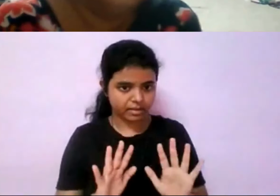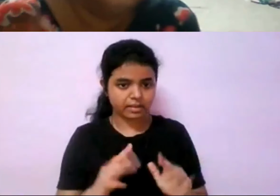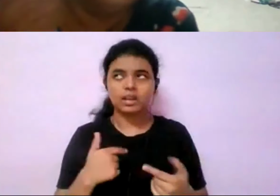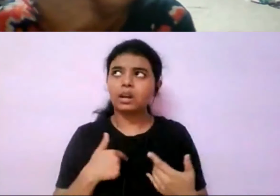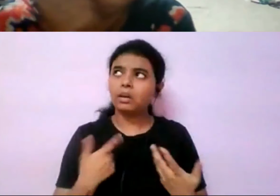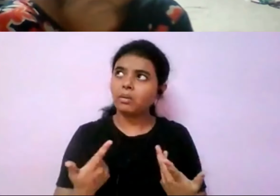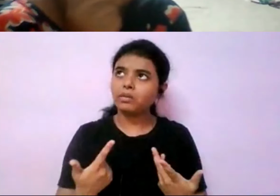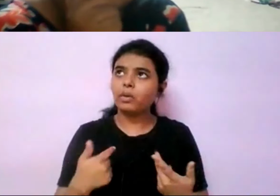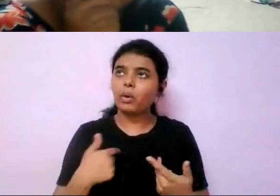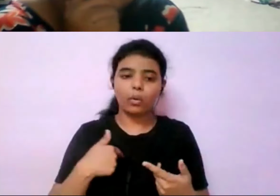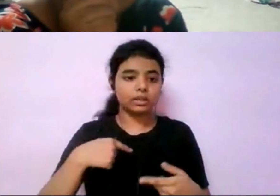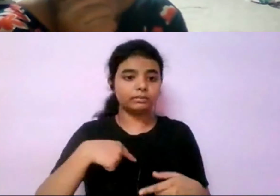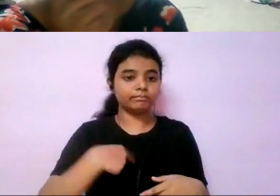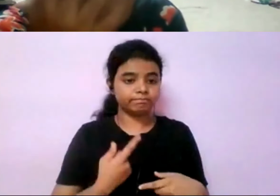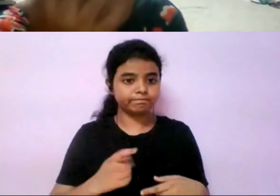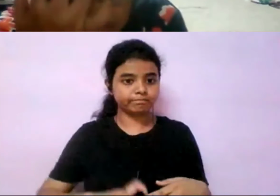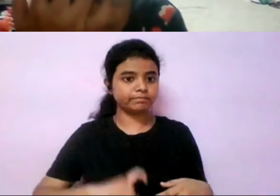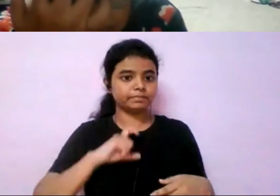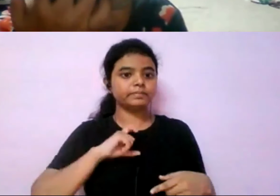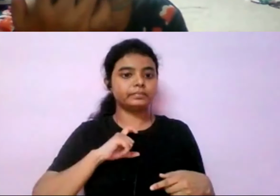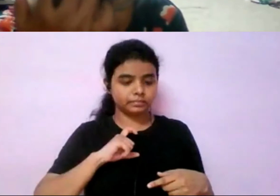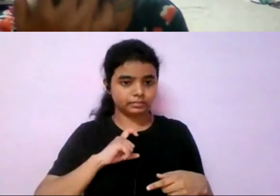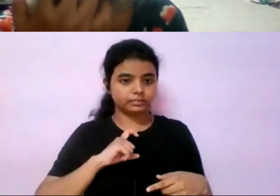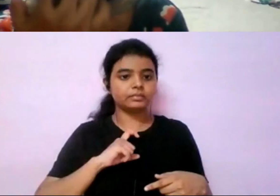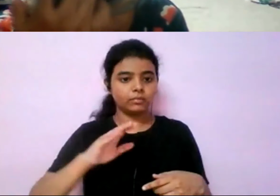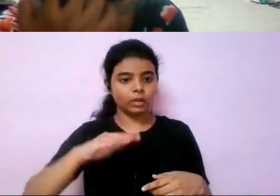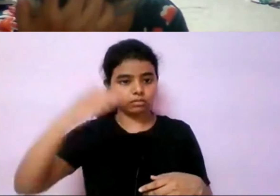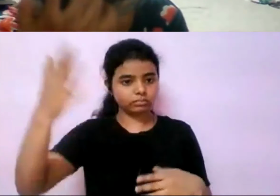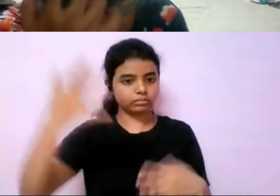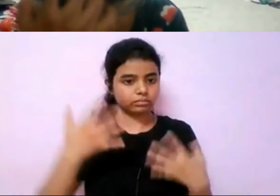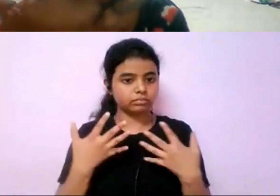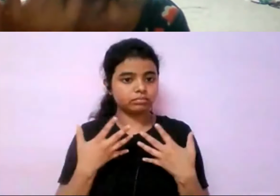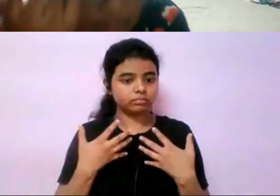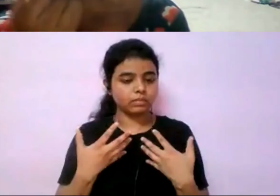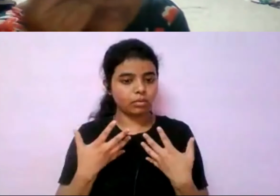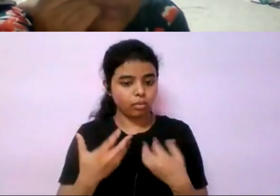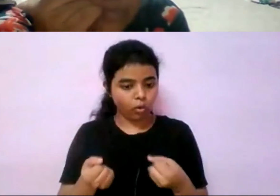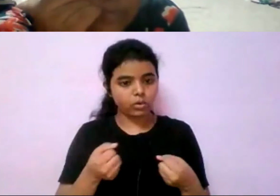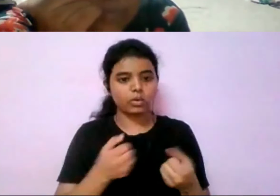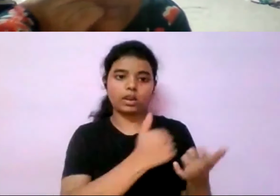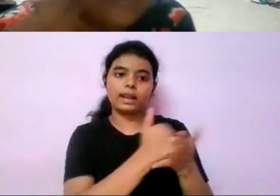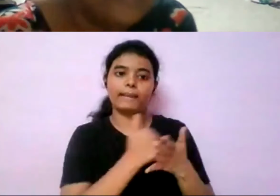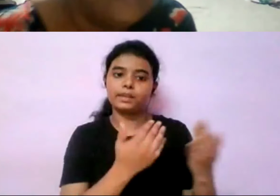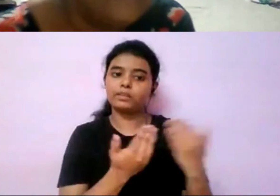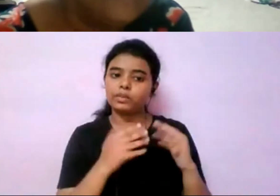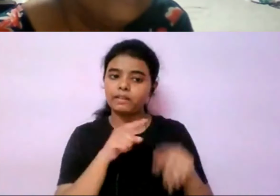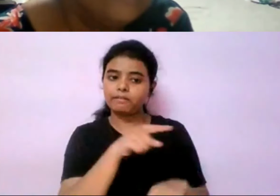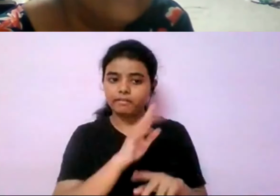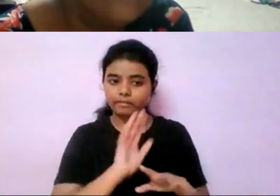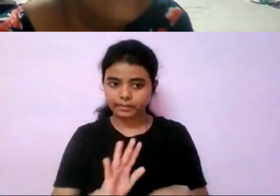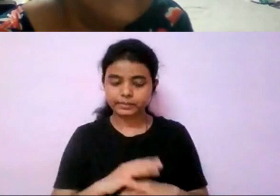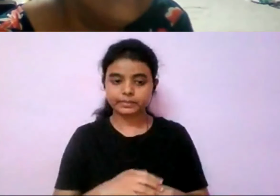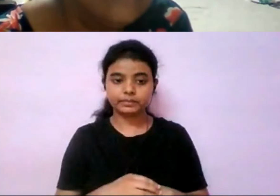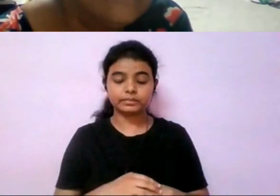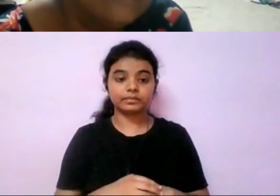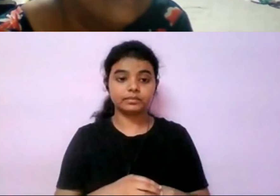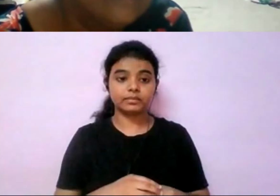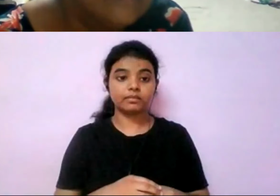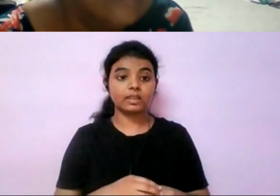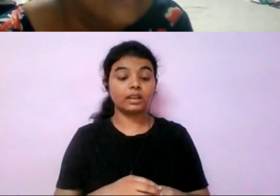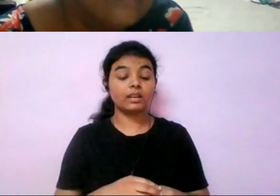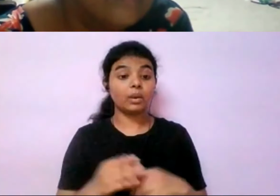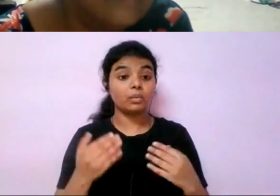enabled my self-esteem to go up by a few notches. And when you critique